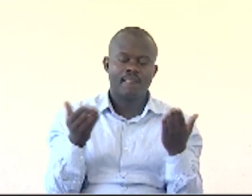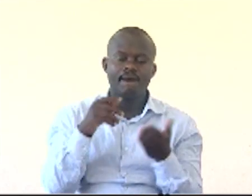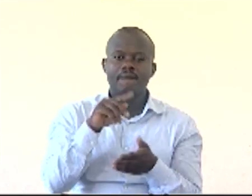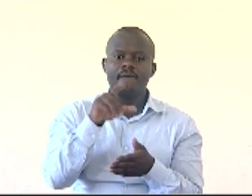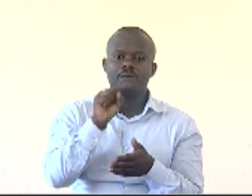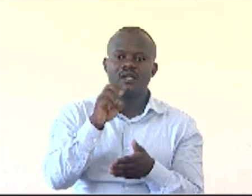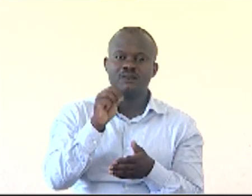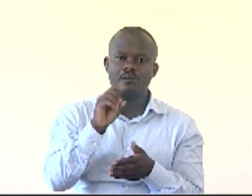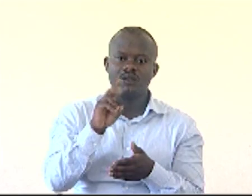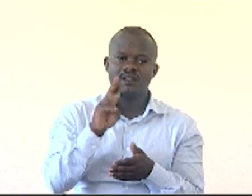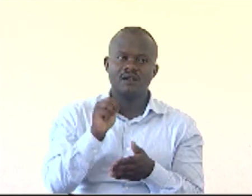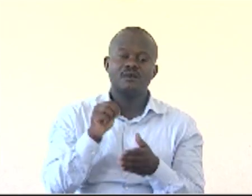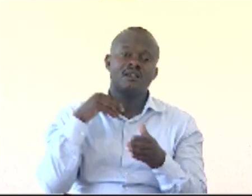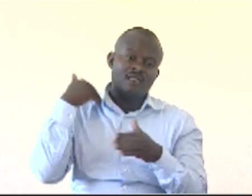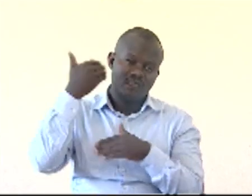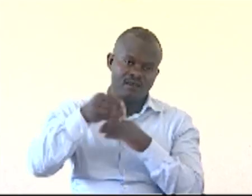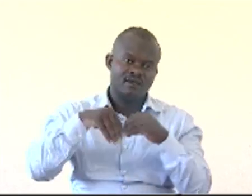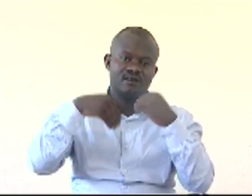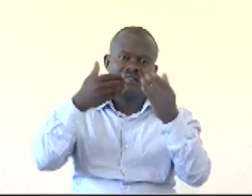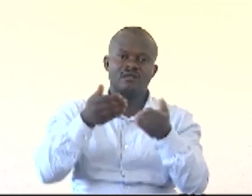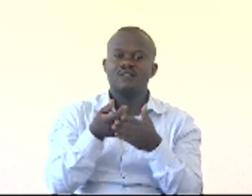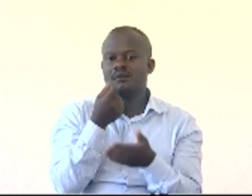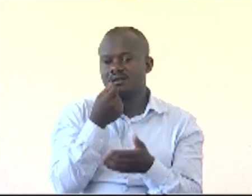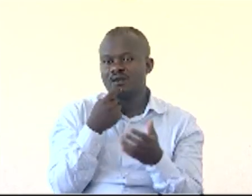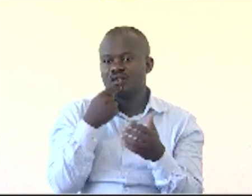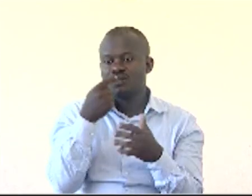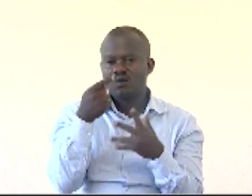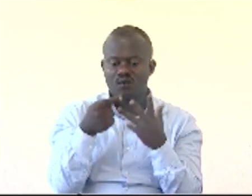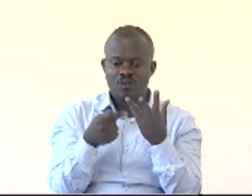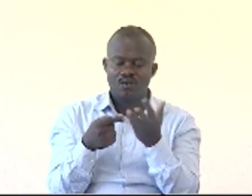Plasmodium parasites, then they give you medicine so that